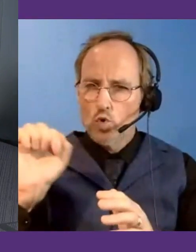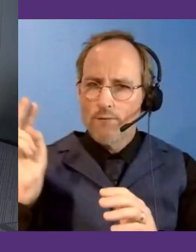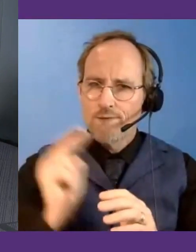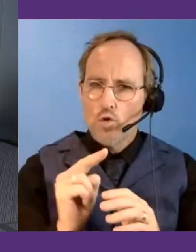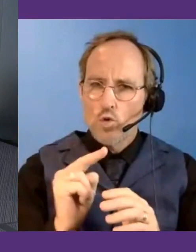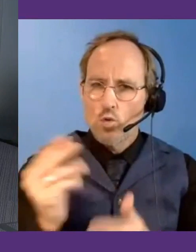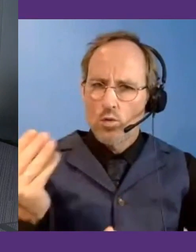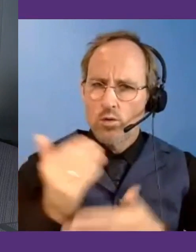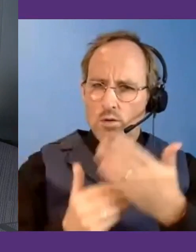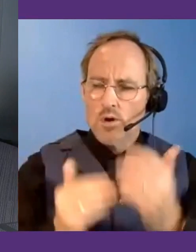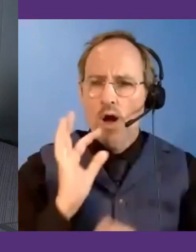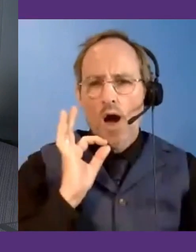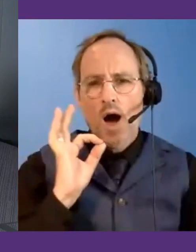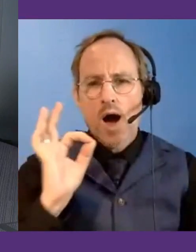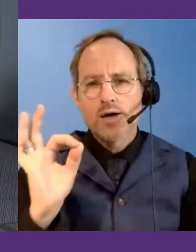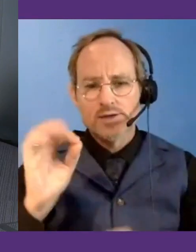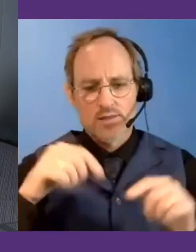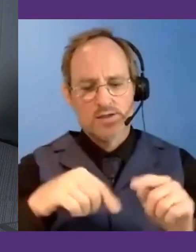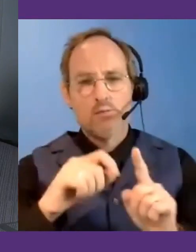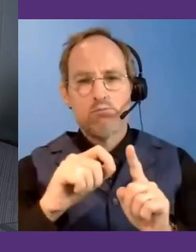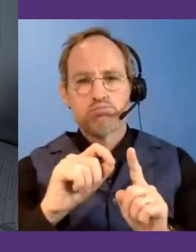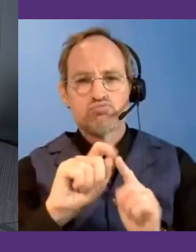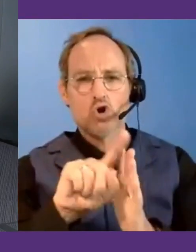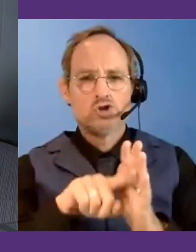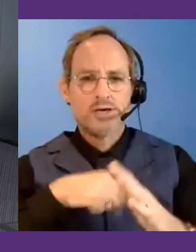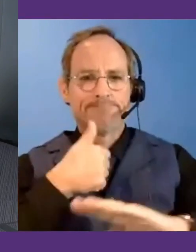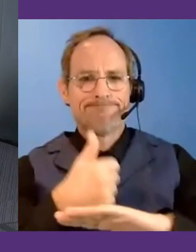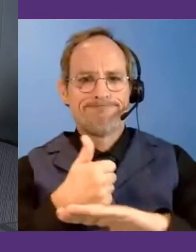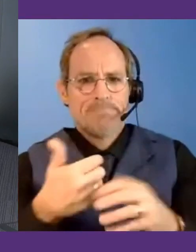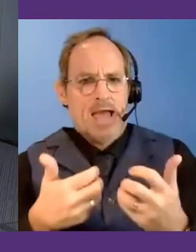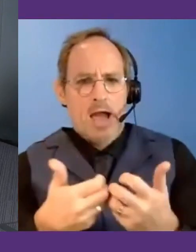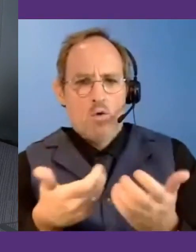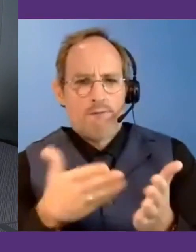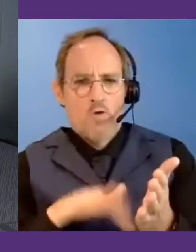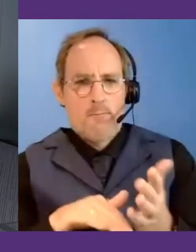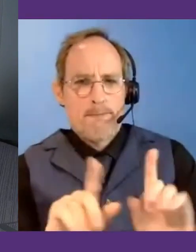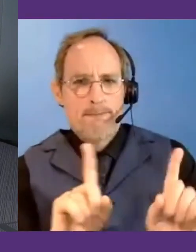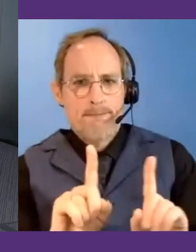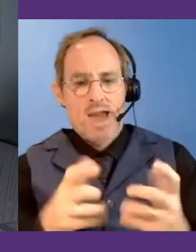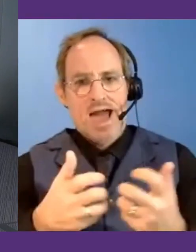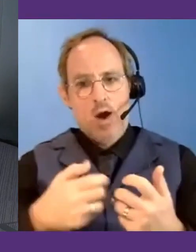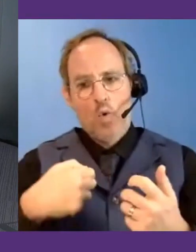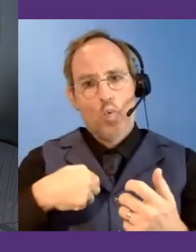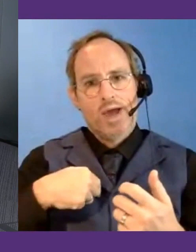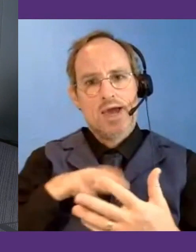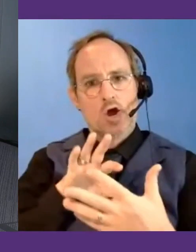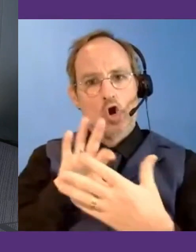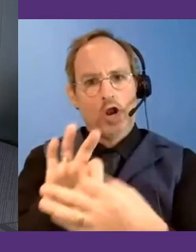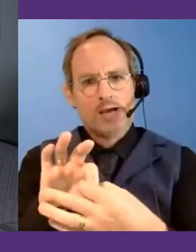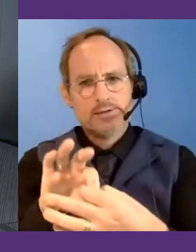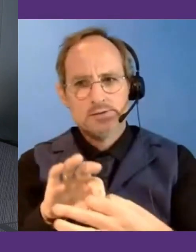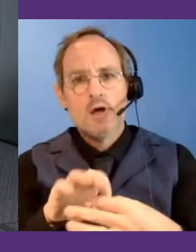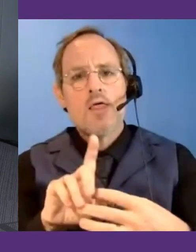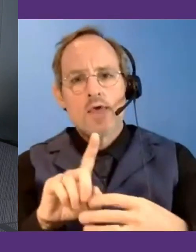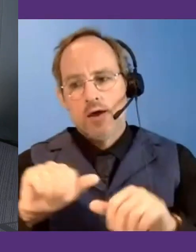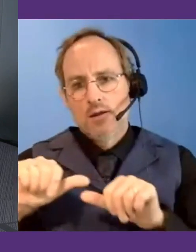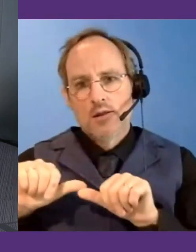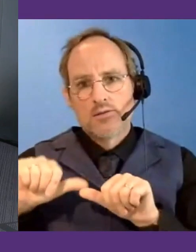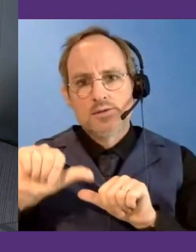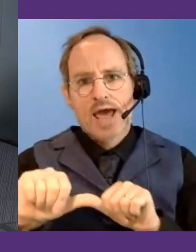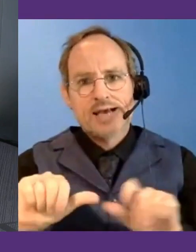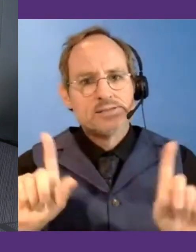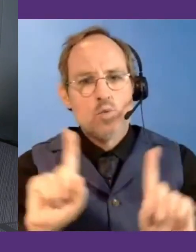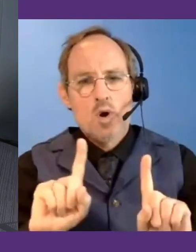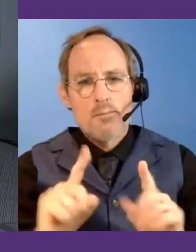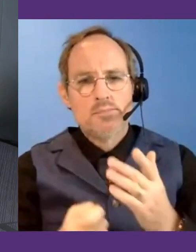how this whole project came about and how we connected and what happened next. Yeah,